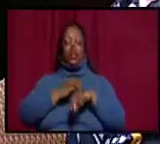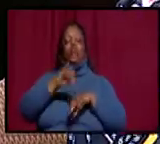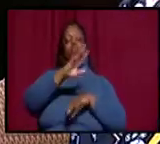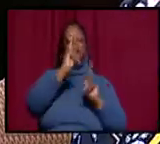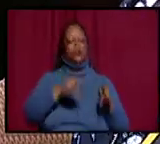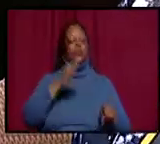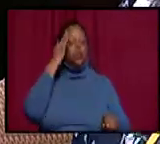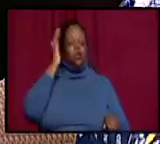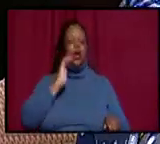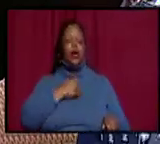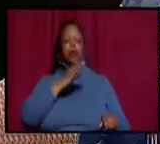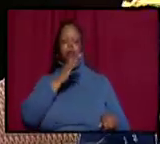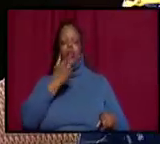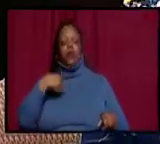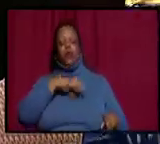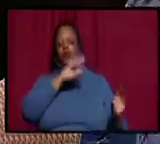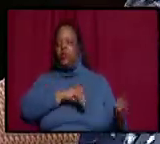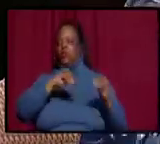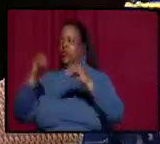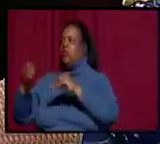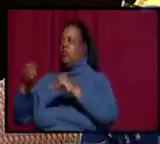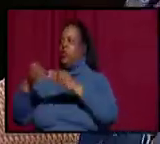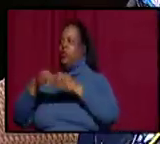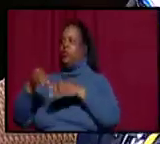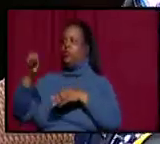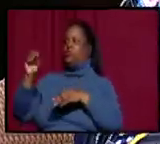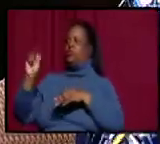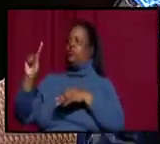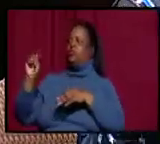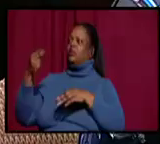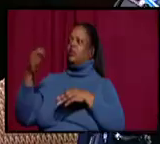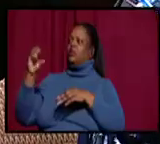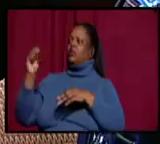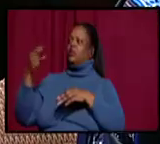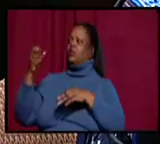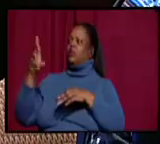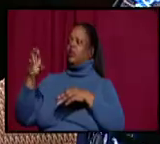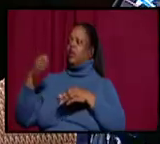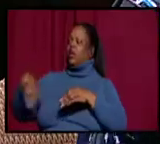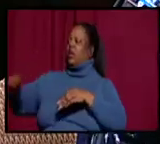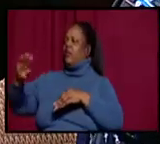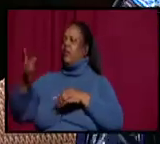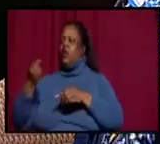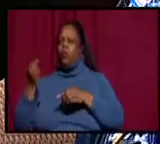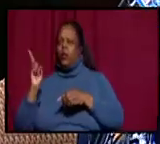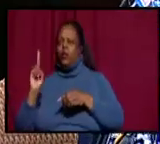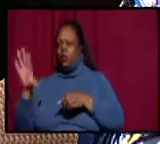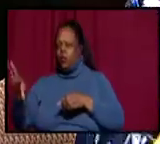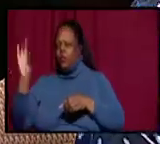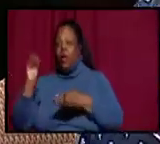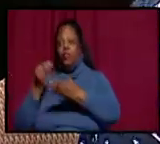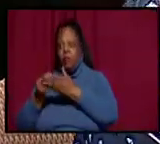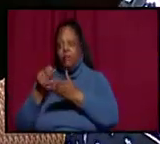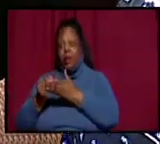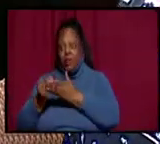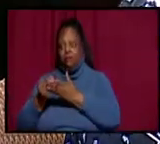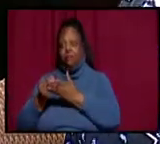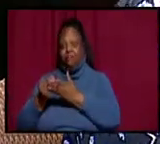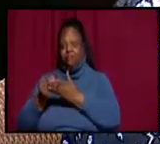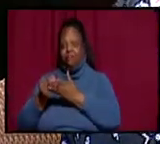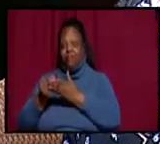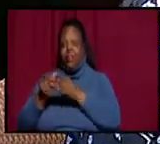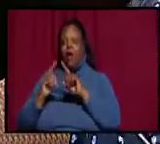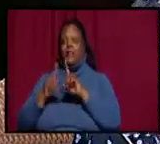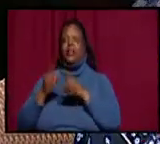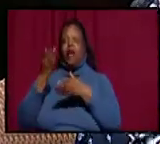were able to move like over in the South Shore area, over by where when you found the money. Yes.